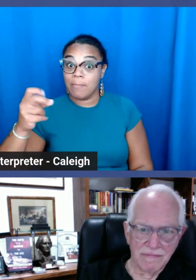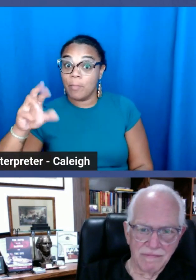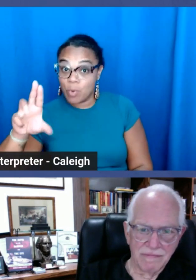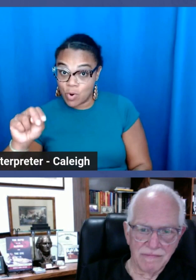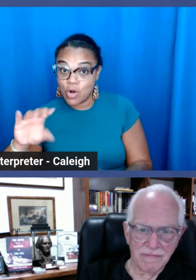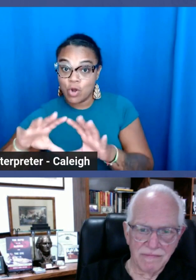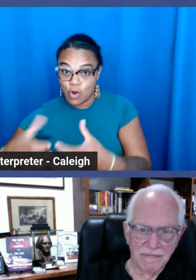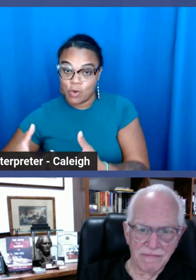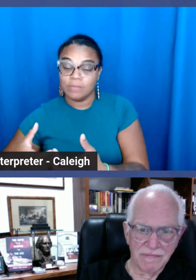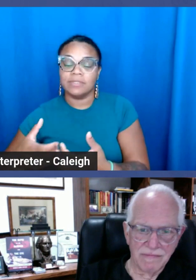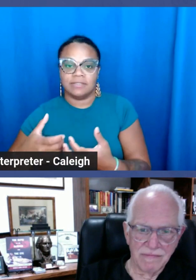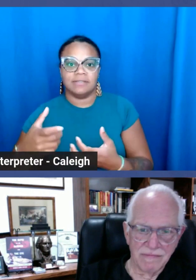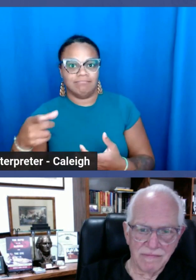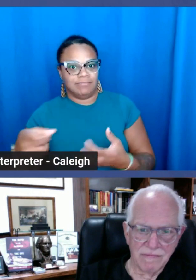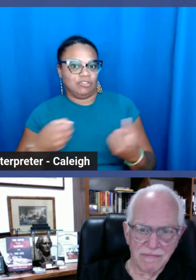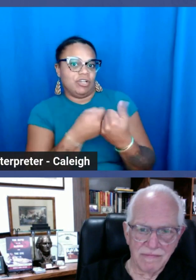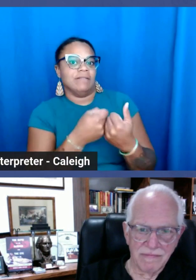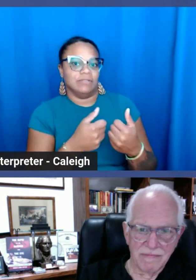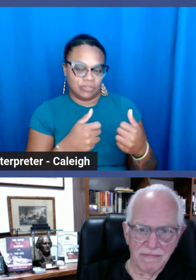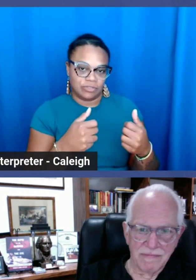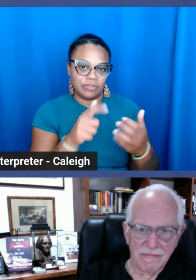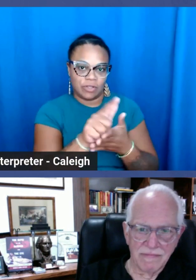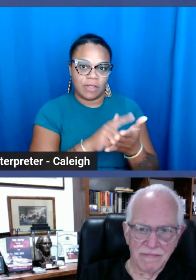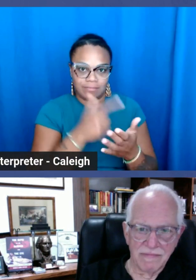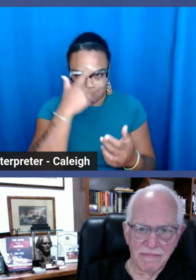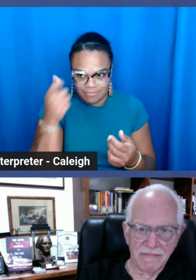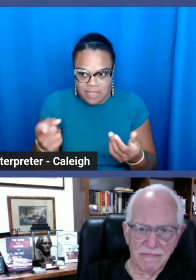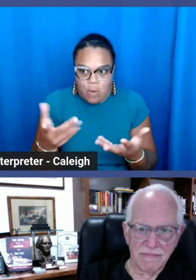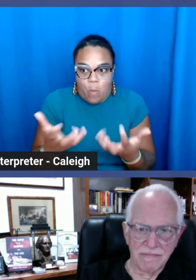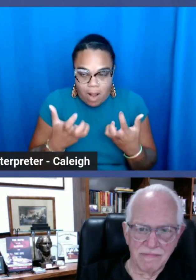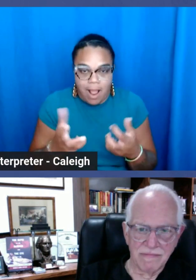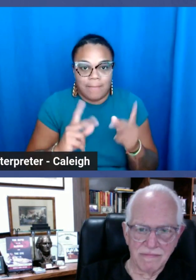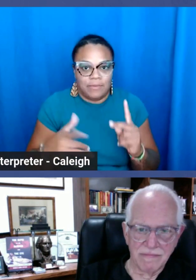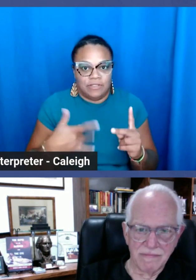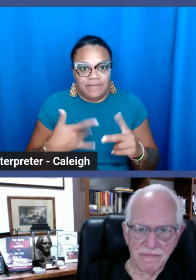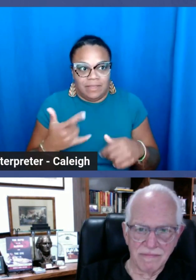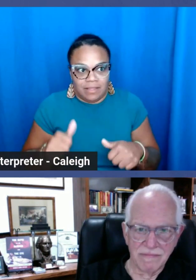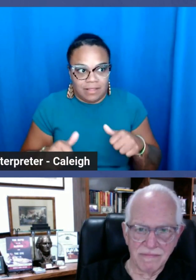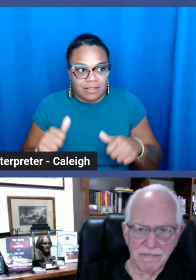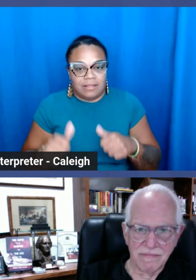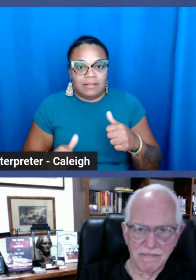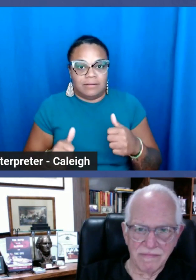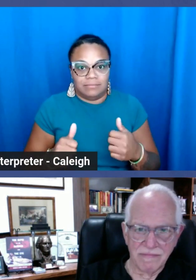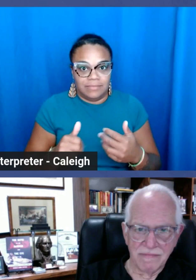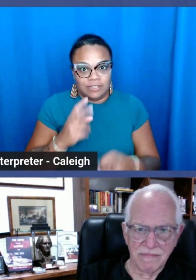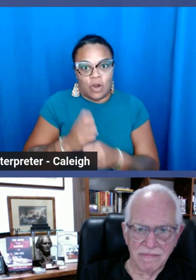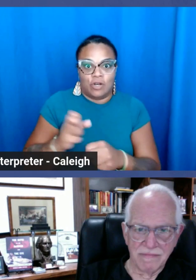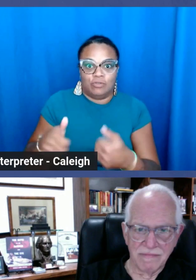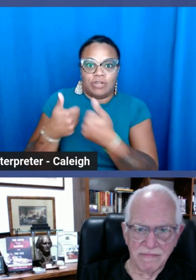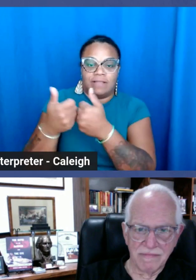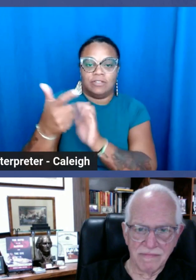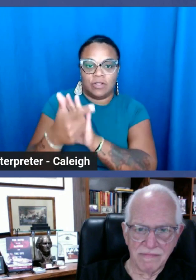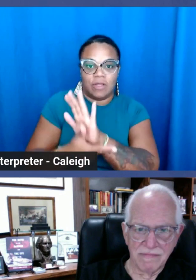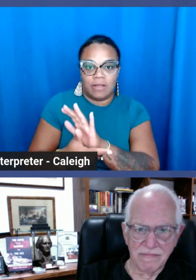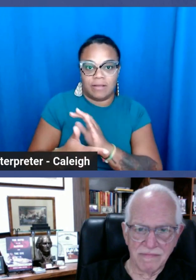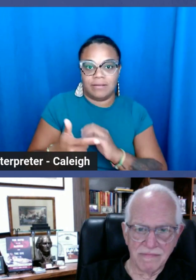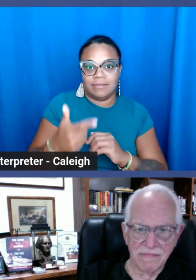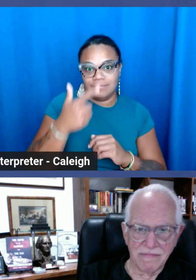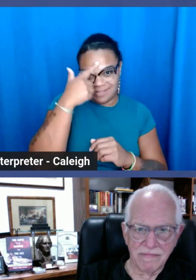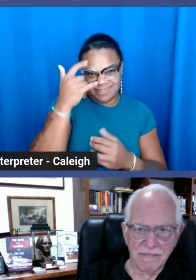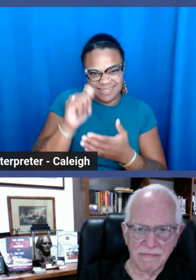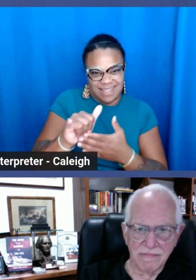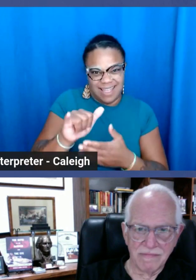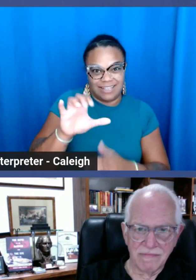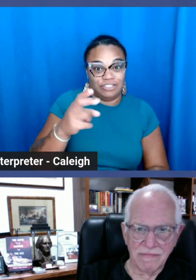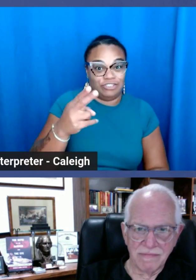to create this environment of uncertainty and difficult ability to challenge the law, so that the chilling effect